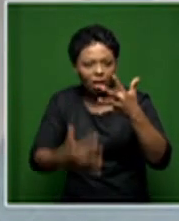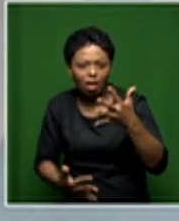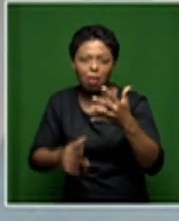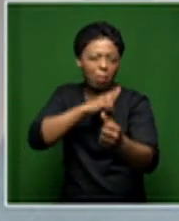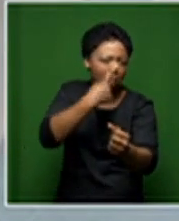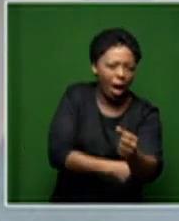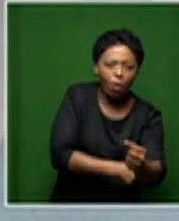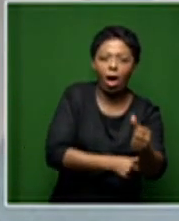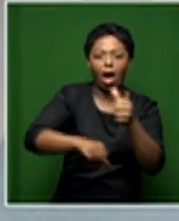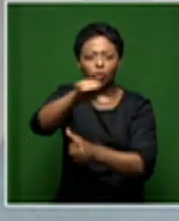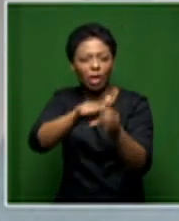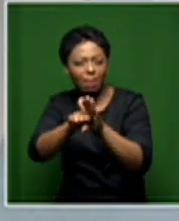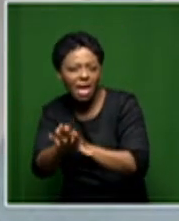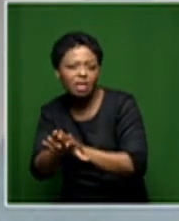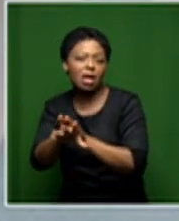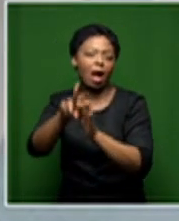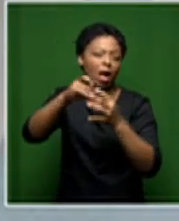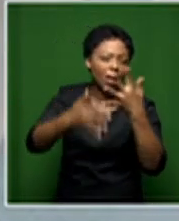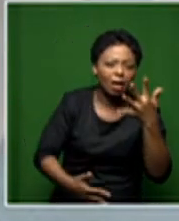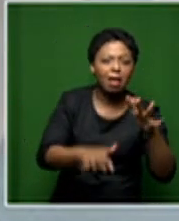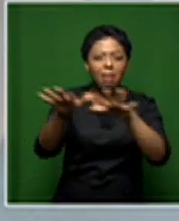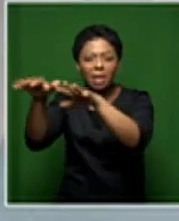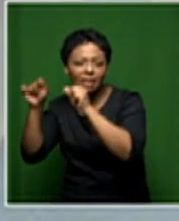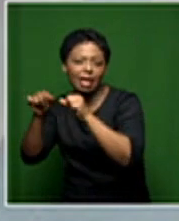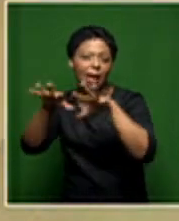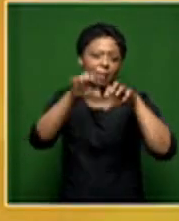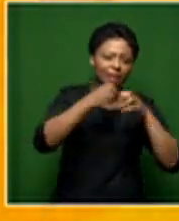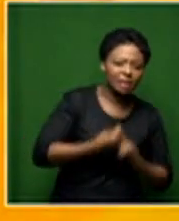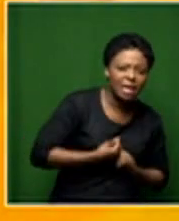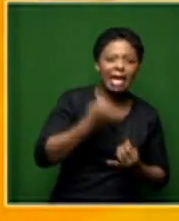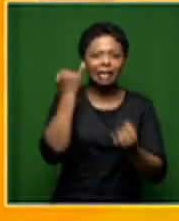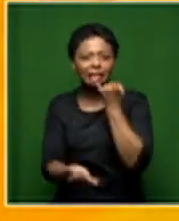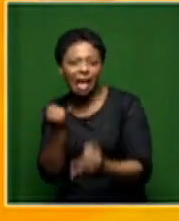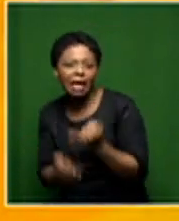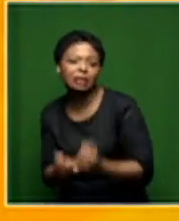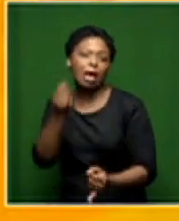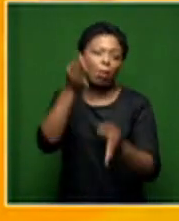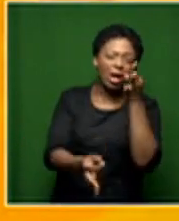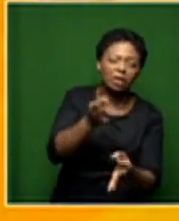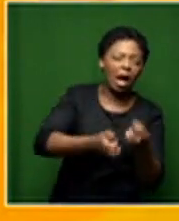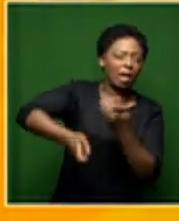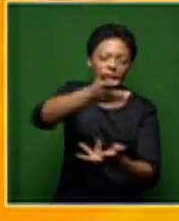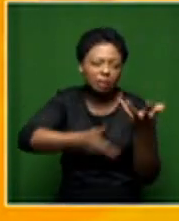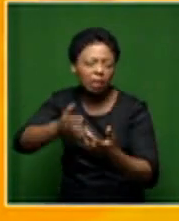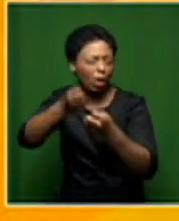of social media, the recent phenomena of blessers and blessees, sex, and all the politics that surround them.